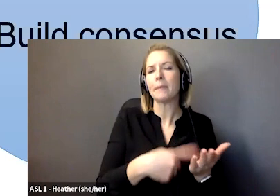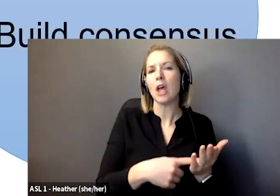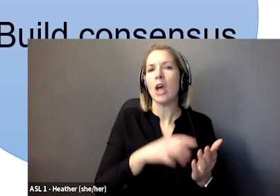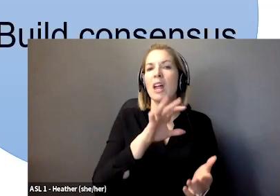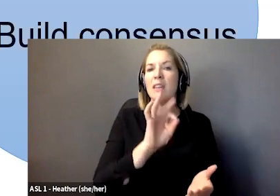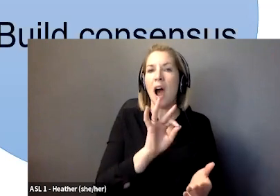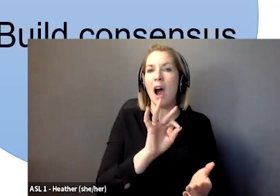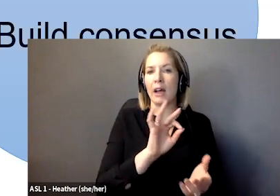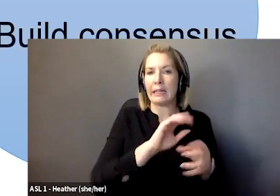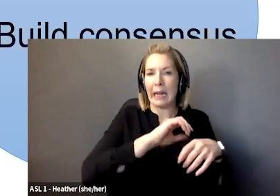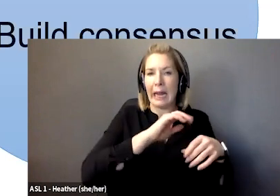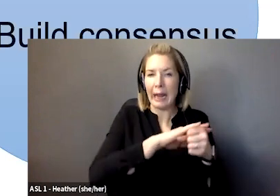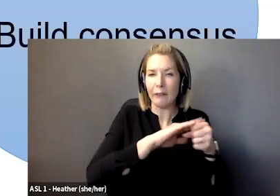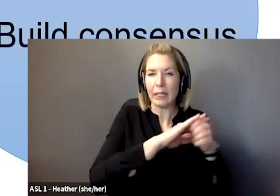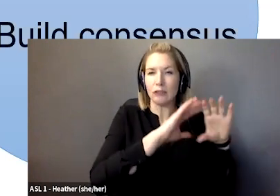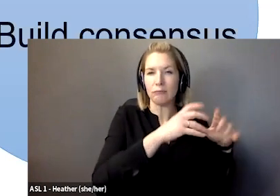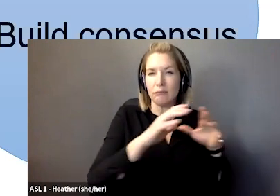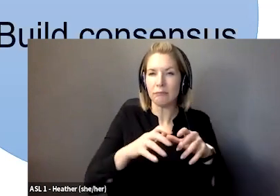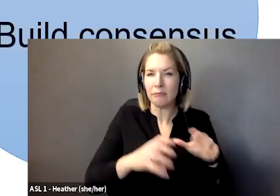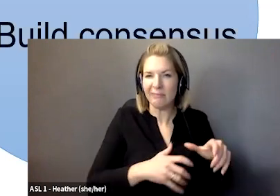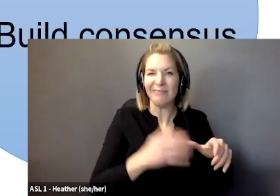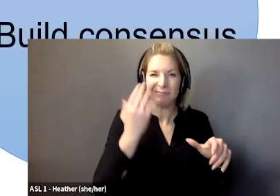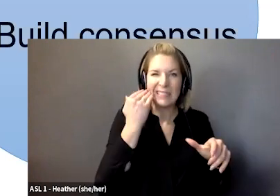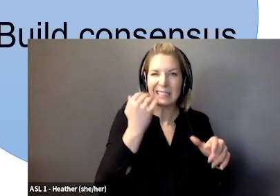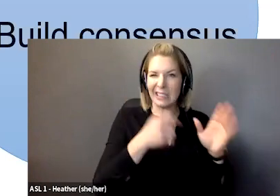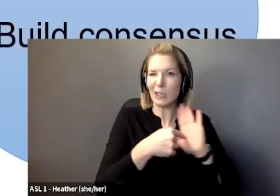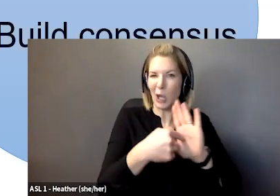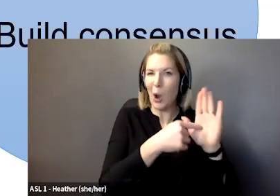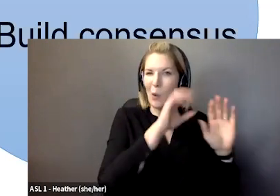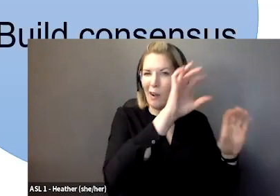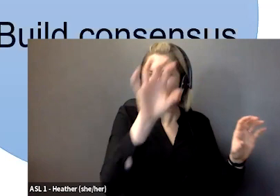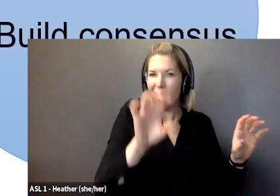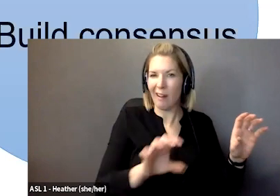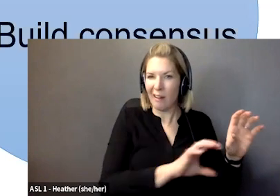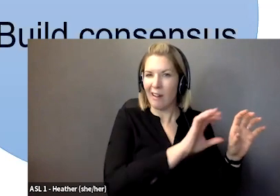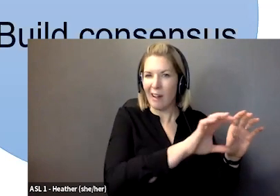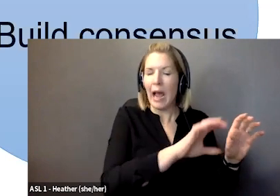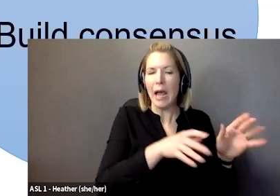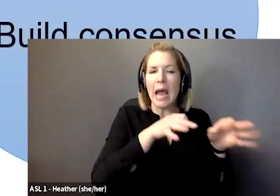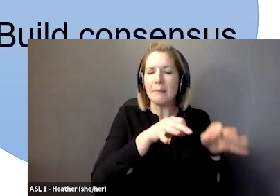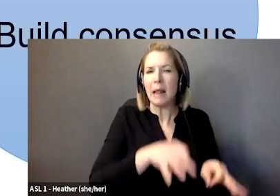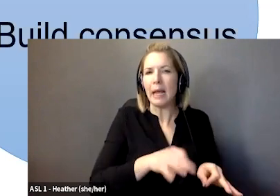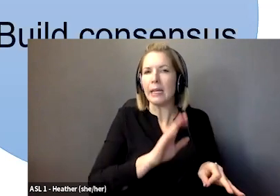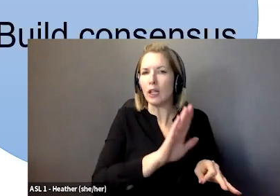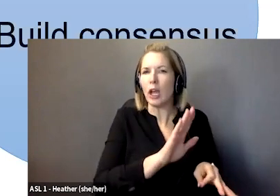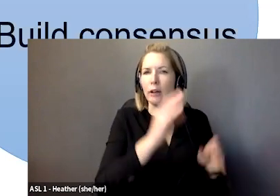macro future of work trends that were described earlier on young people's employment opportunities,